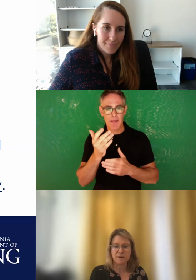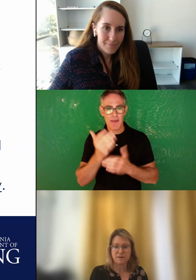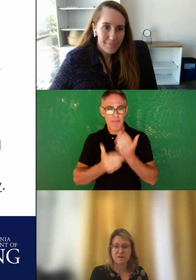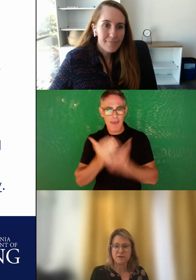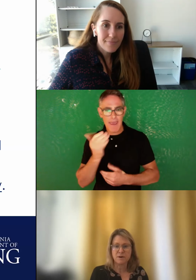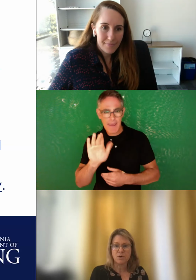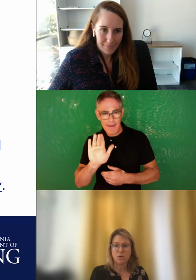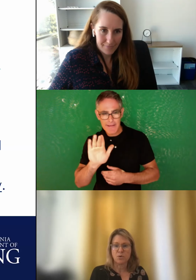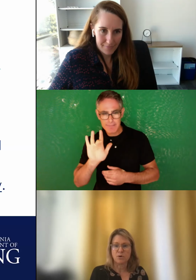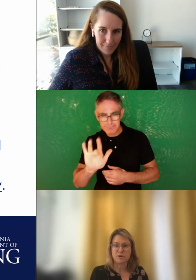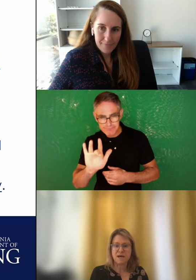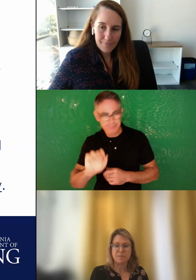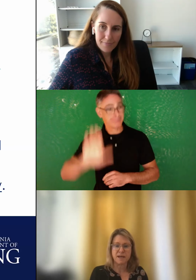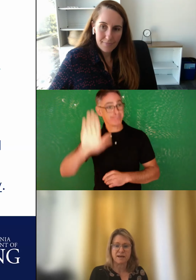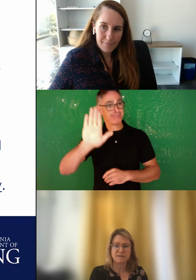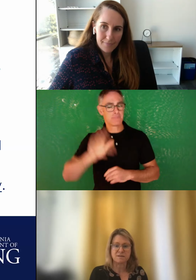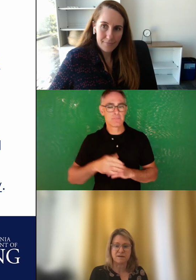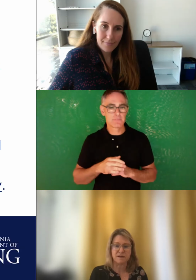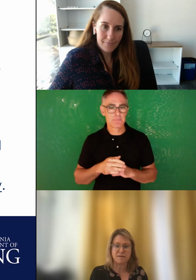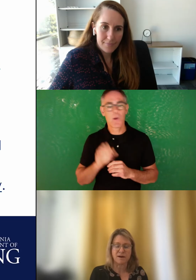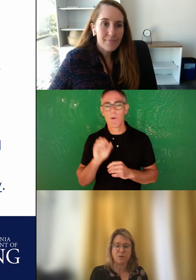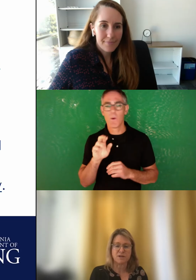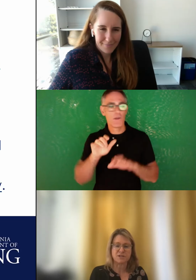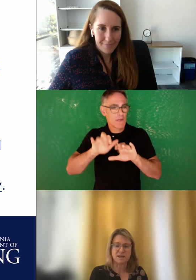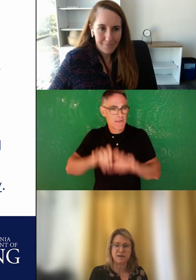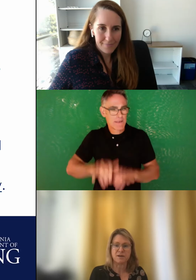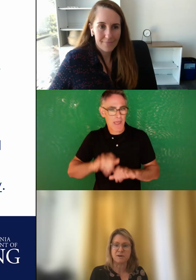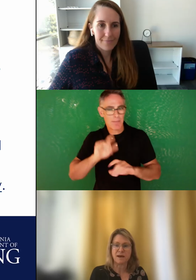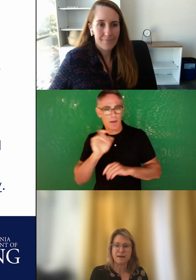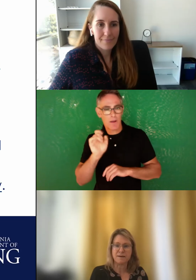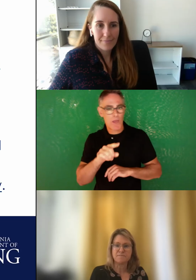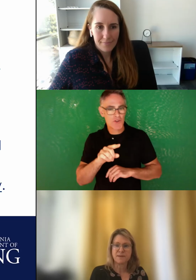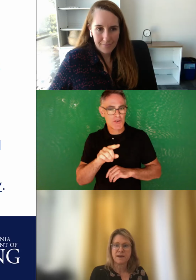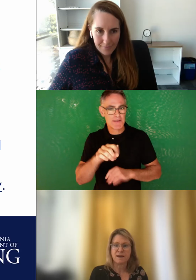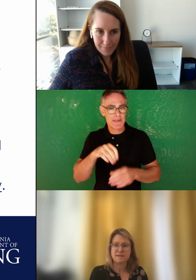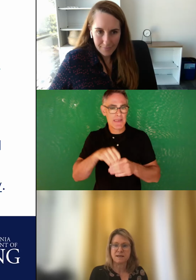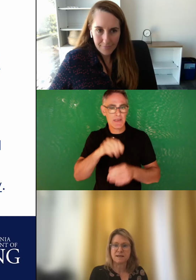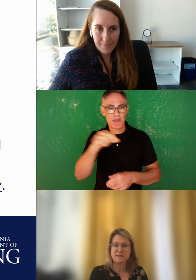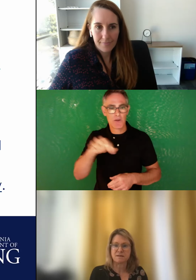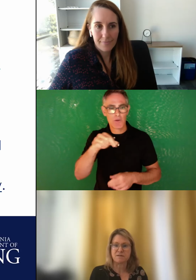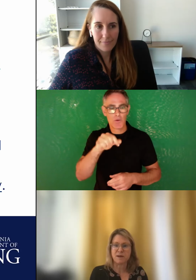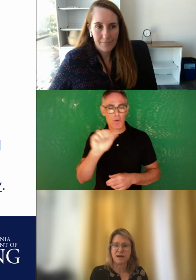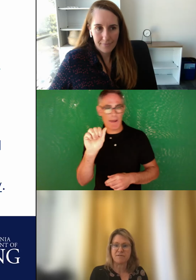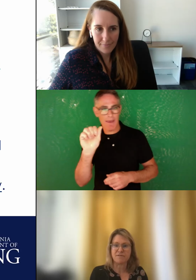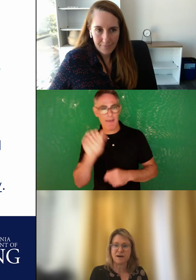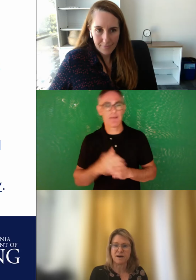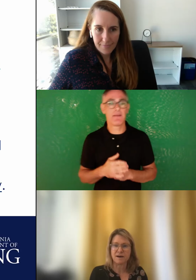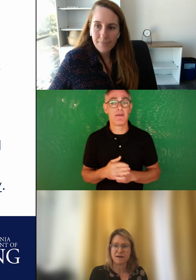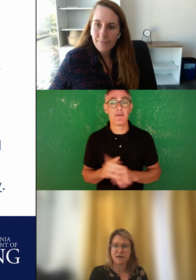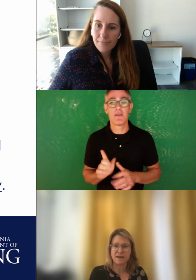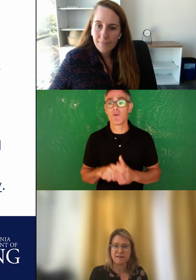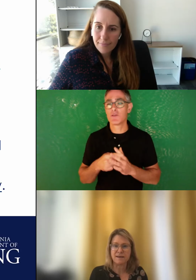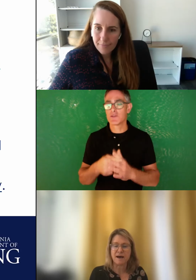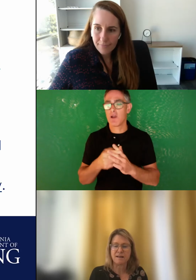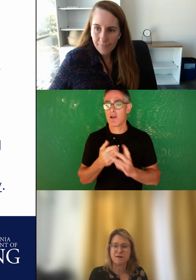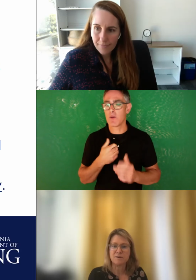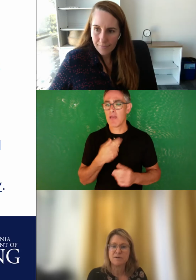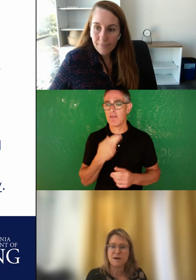bottom bar, or type an answer, a question in Q&A. And to get us started, we have